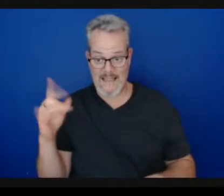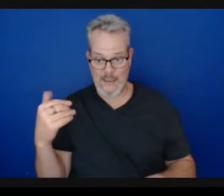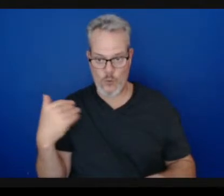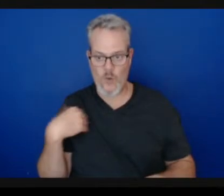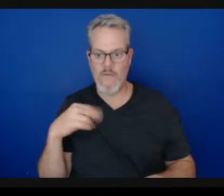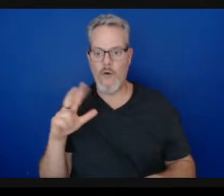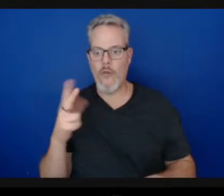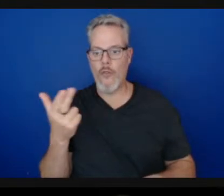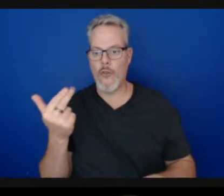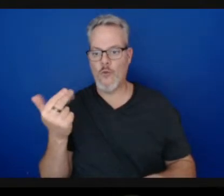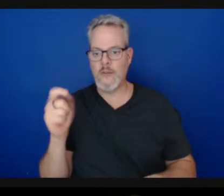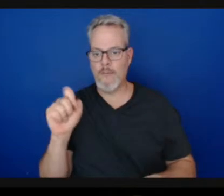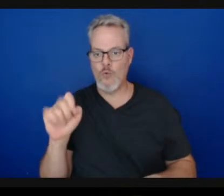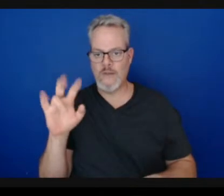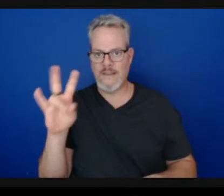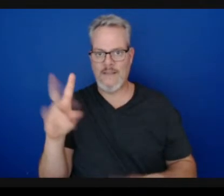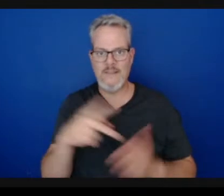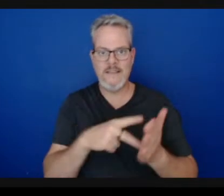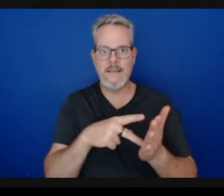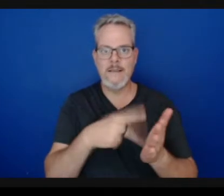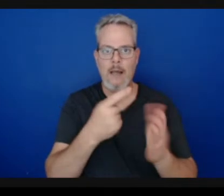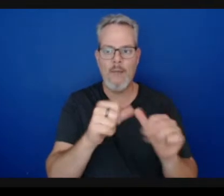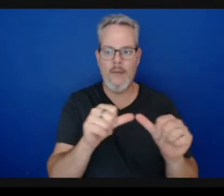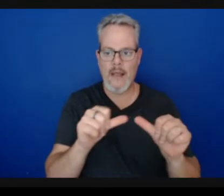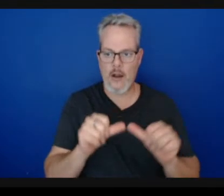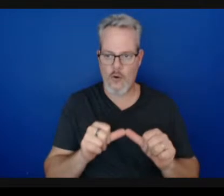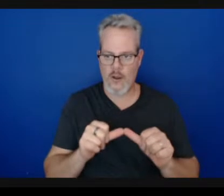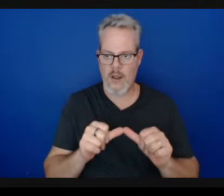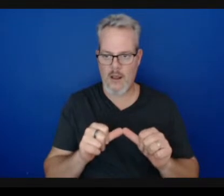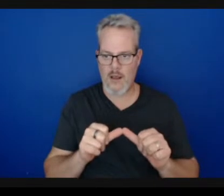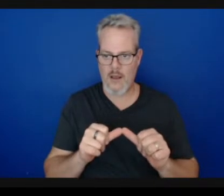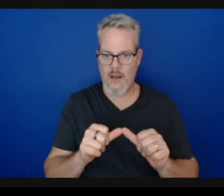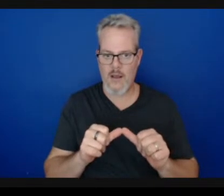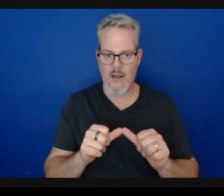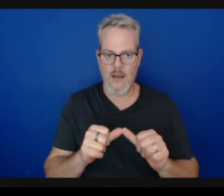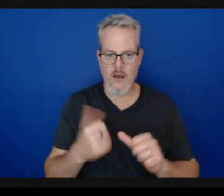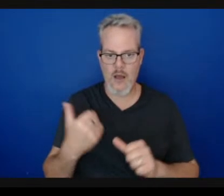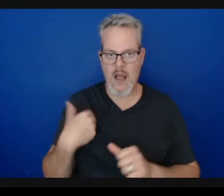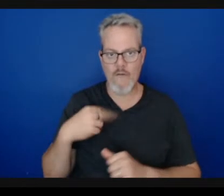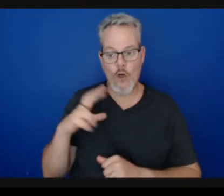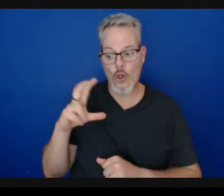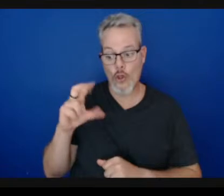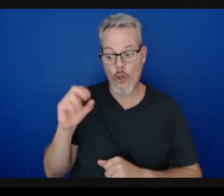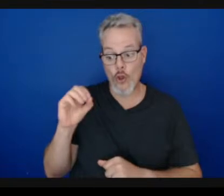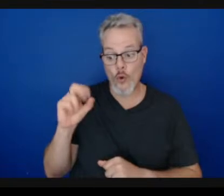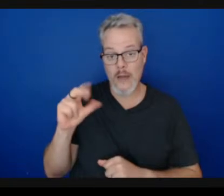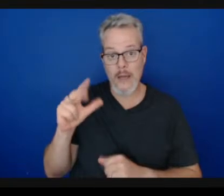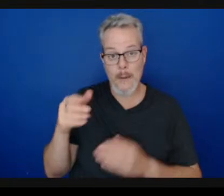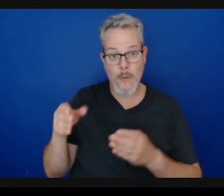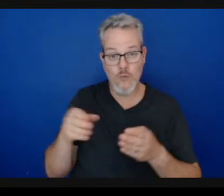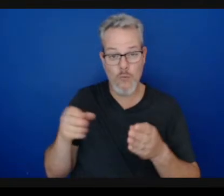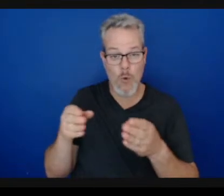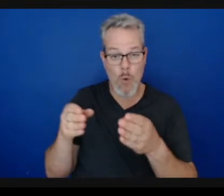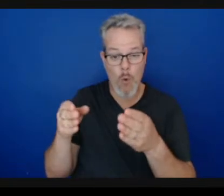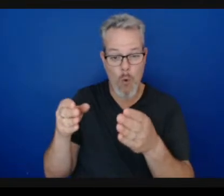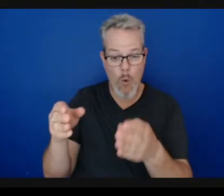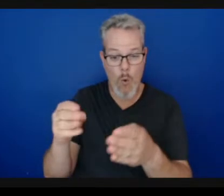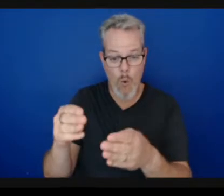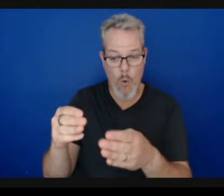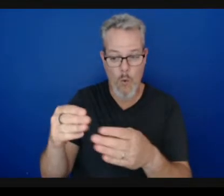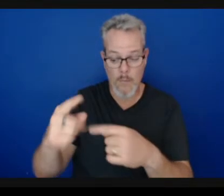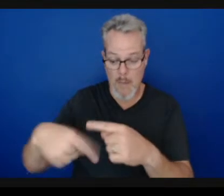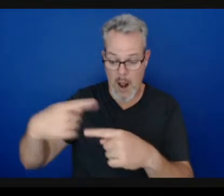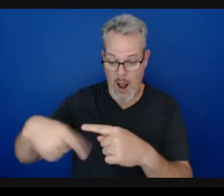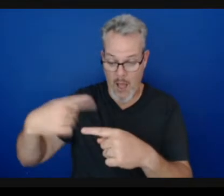miles, so double the area. Right? We have 30 miles of road, 5 times